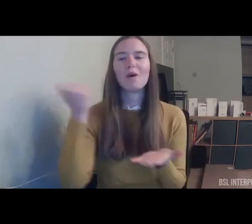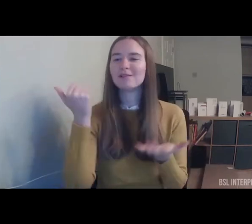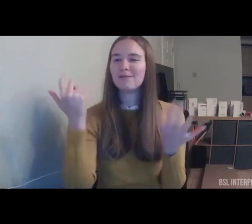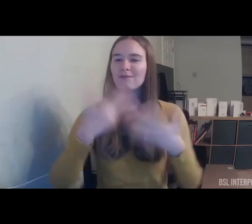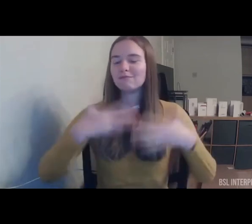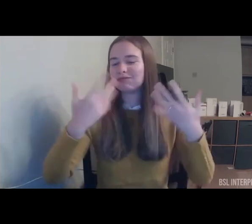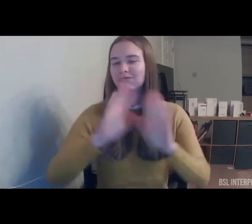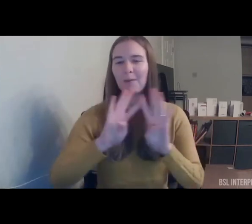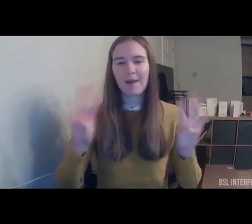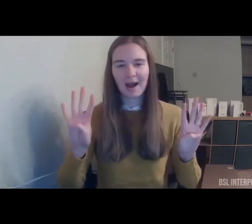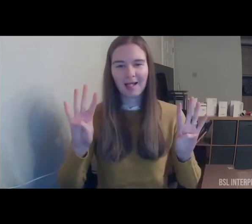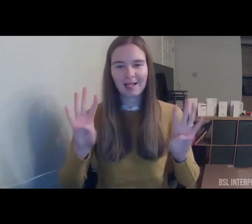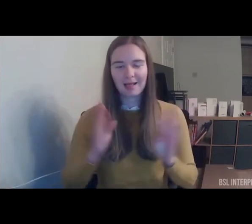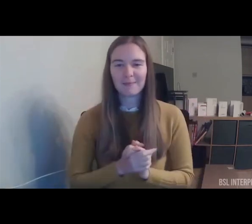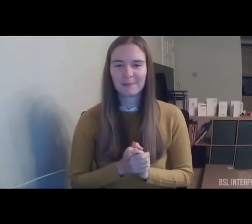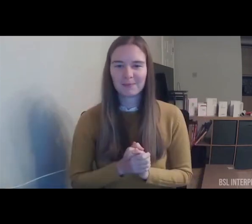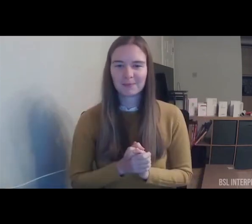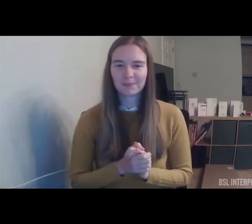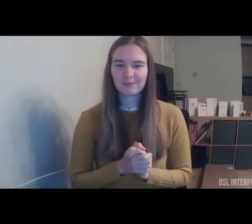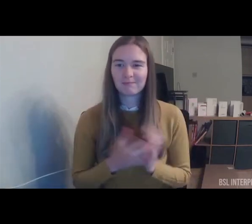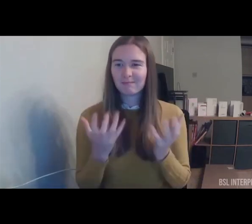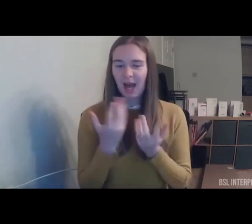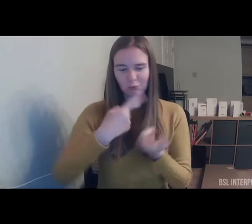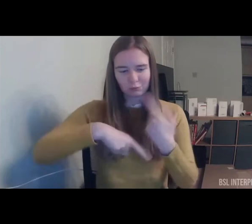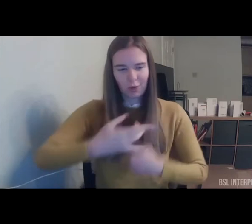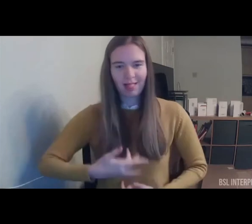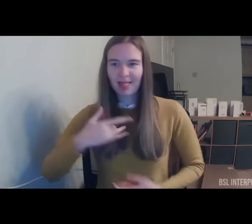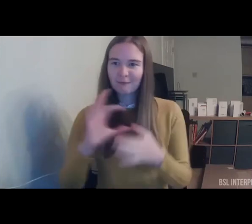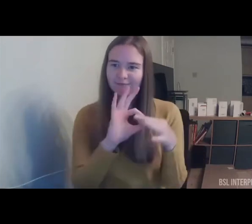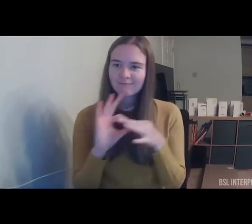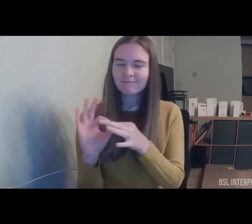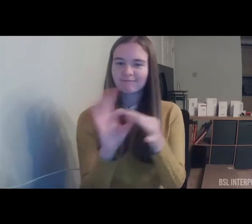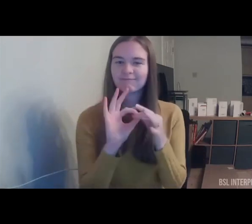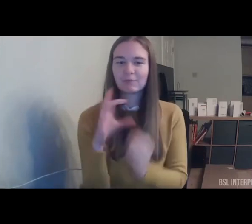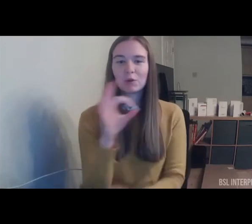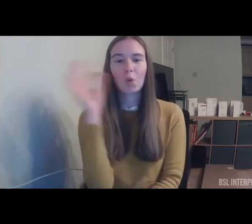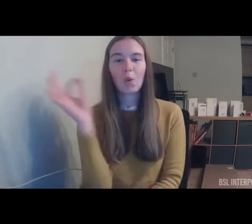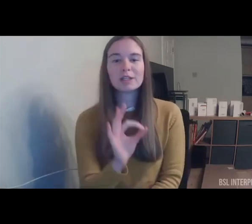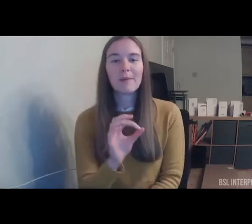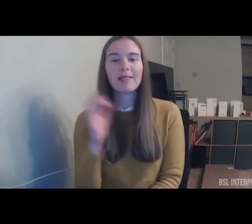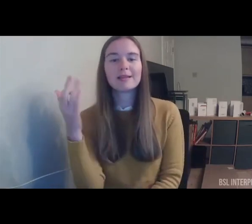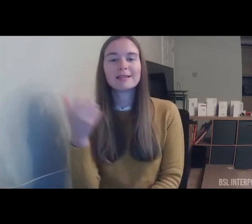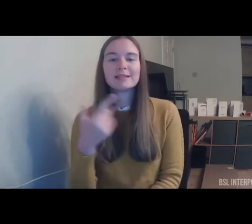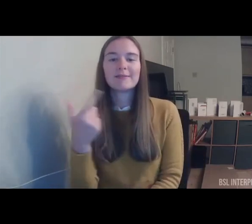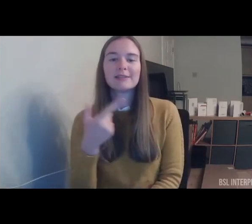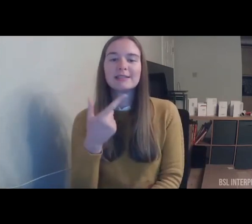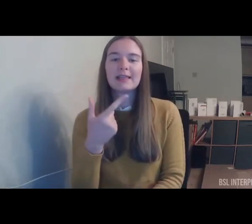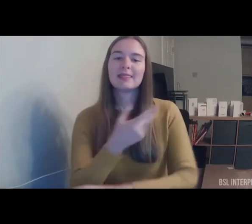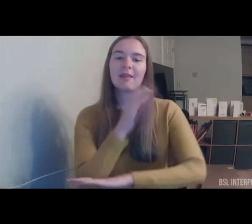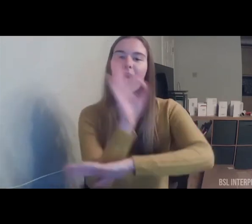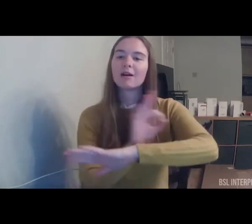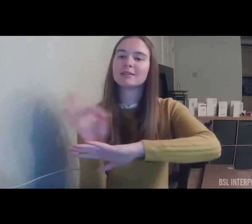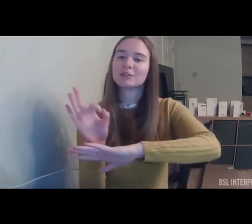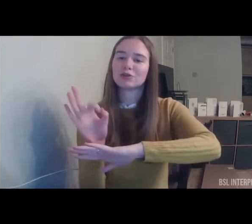How will we live together was the question posed by the 17th International Architecture Exhibition at the Venice